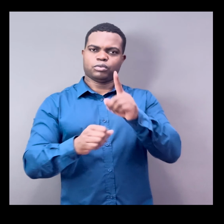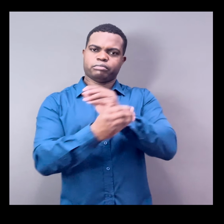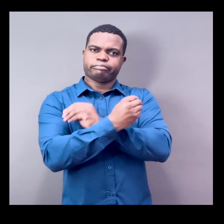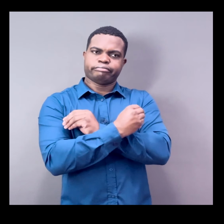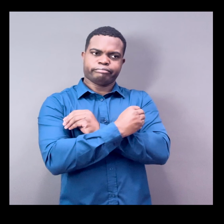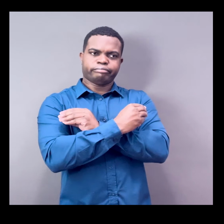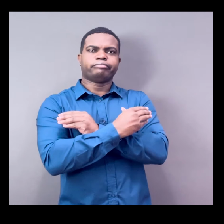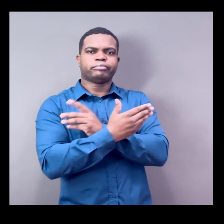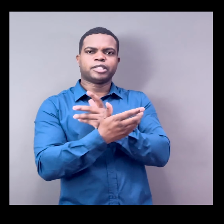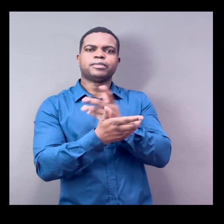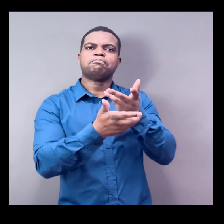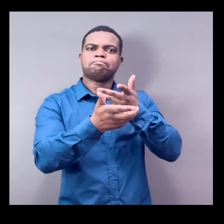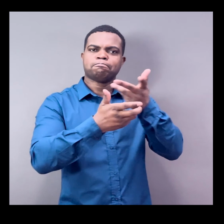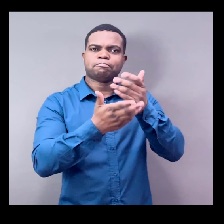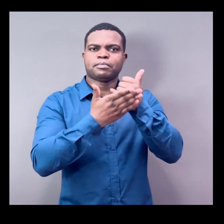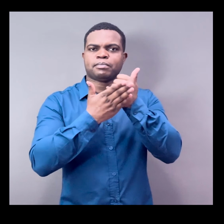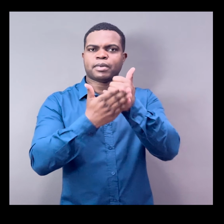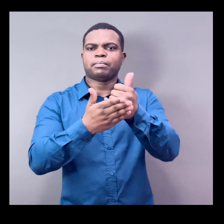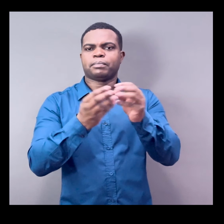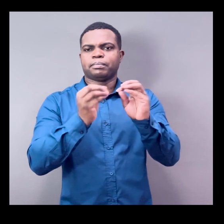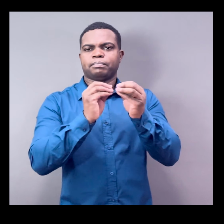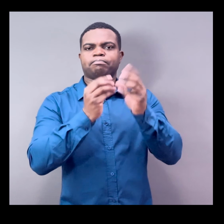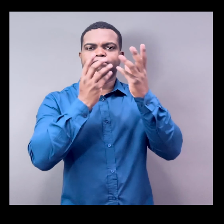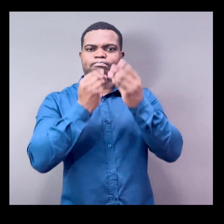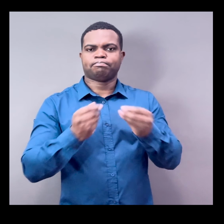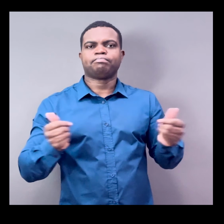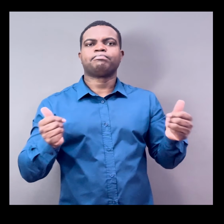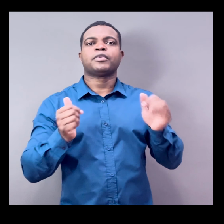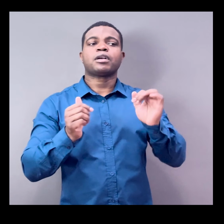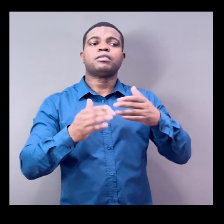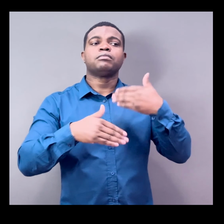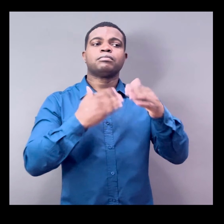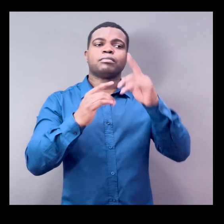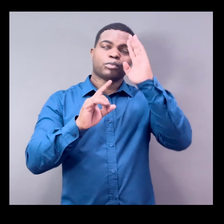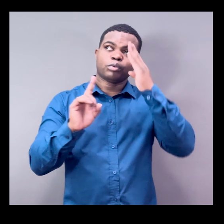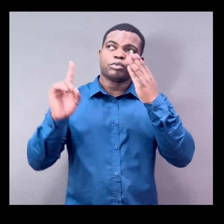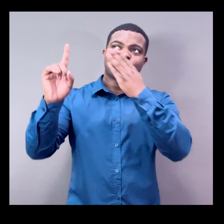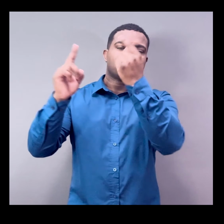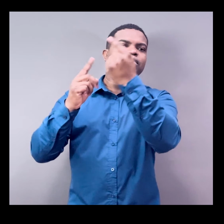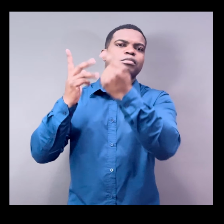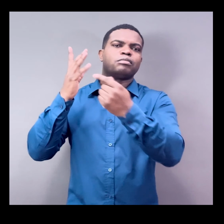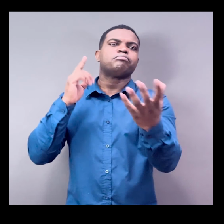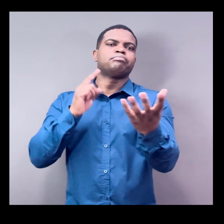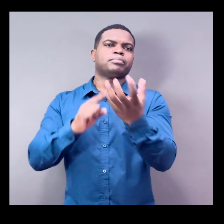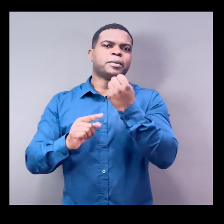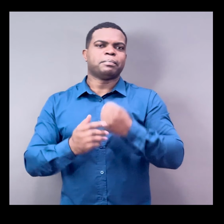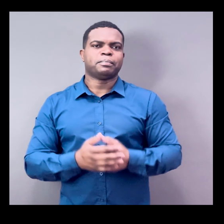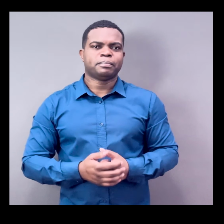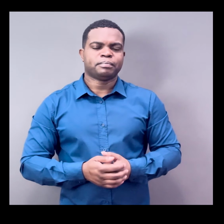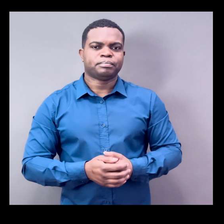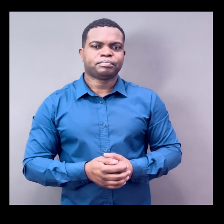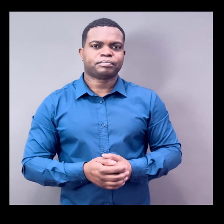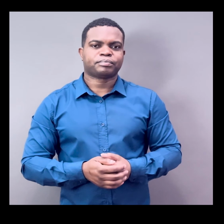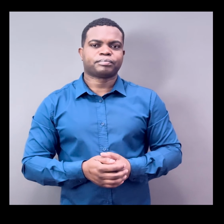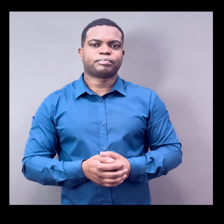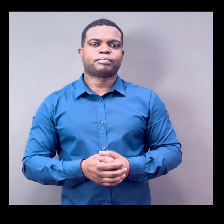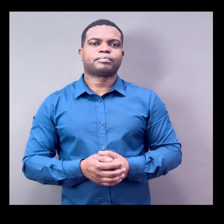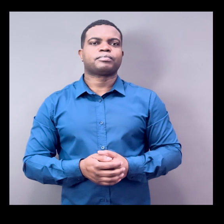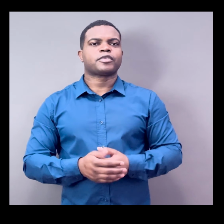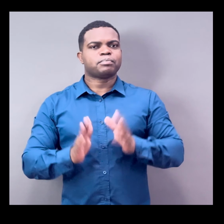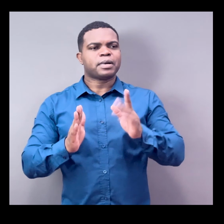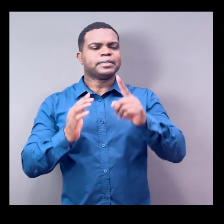community, before you can say you want to achieve a sustainable outcome, you need to look for ways to make